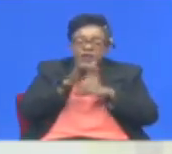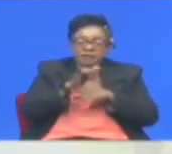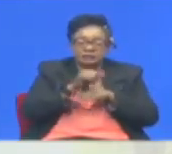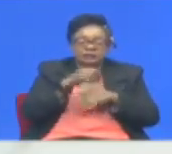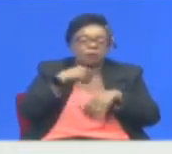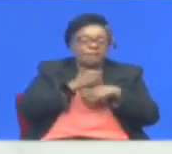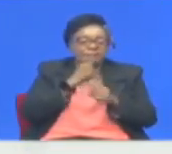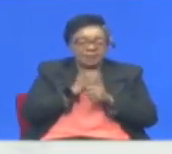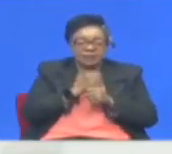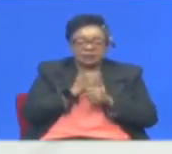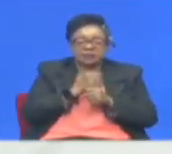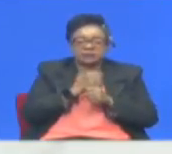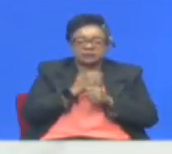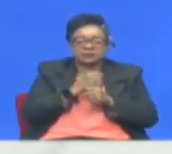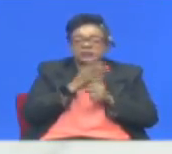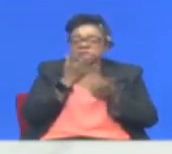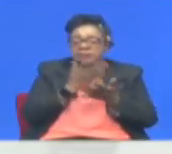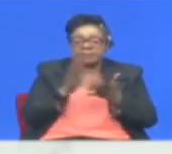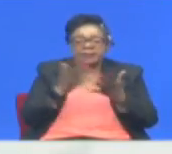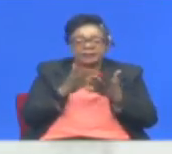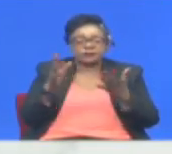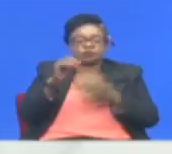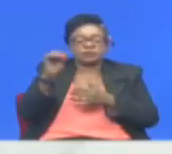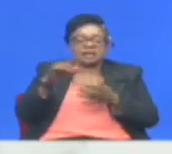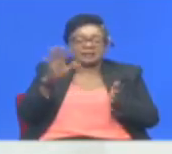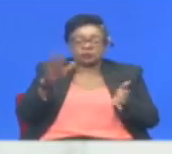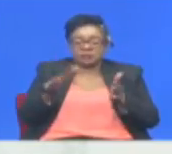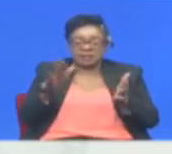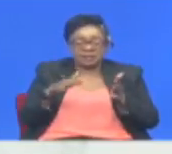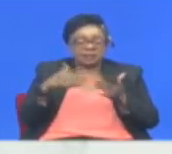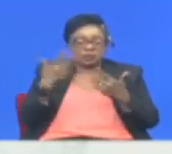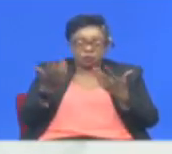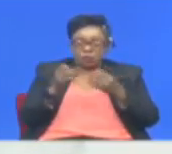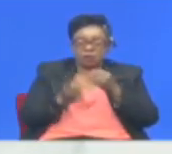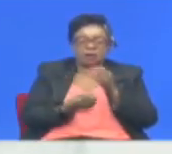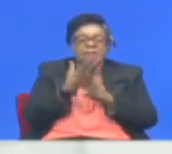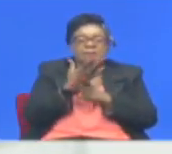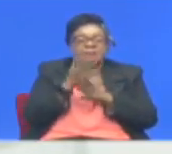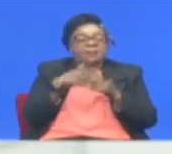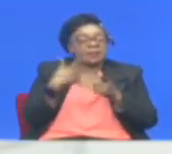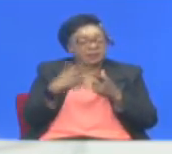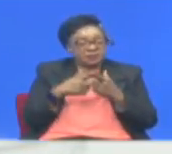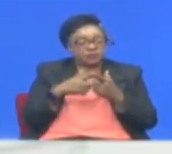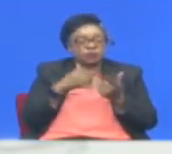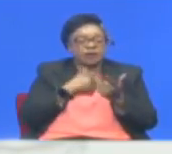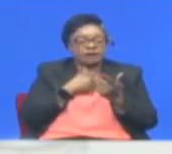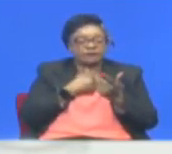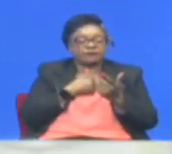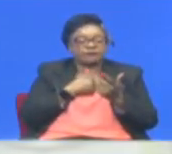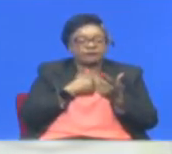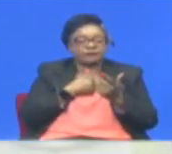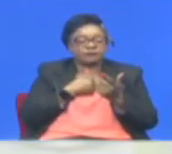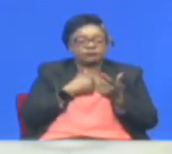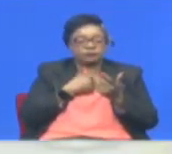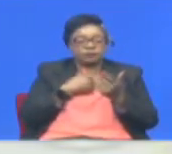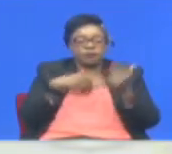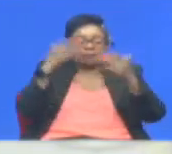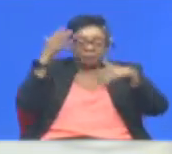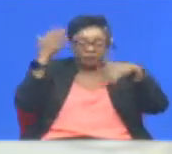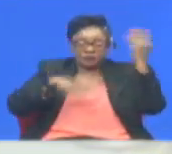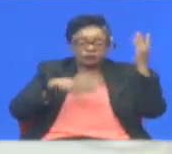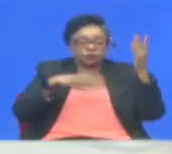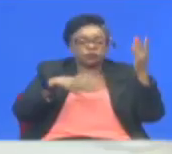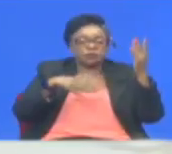camp in Switzerland, like Zermatt or Sasfe. There are the professional athletes, speed